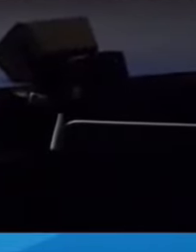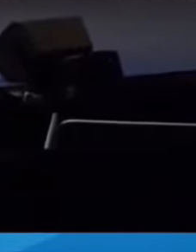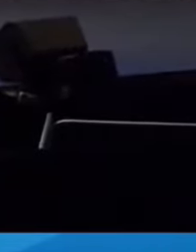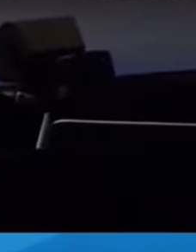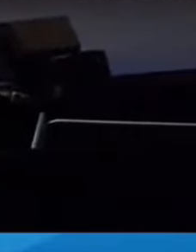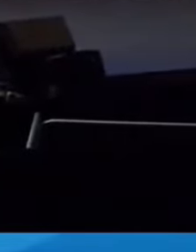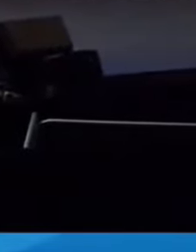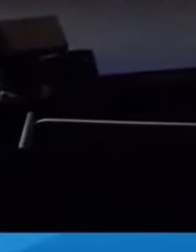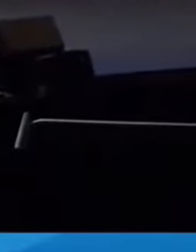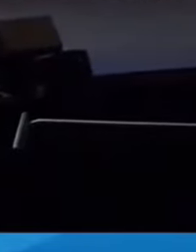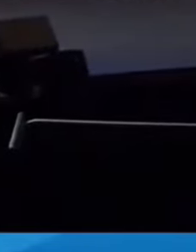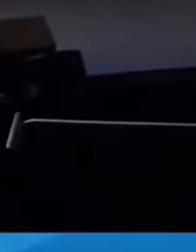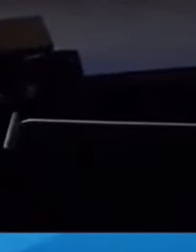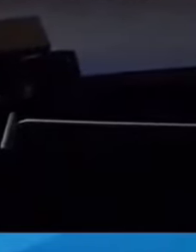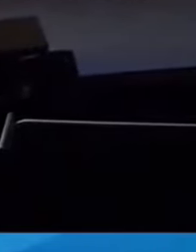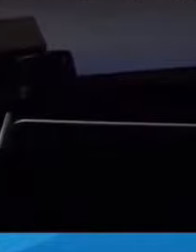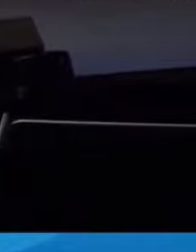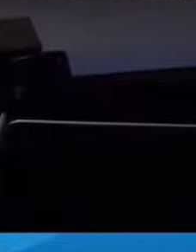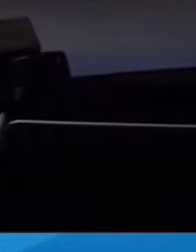the